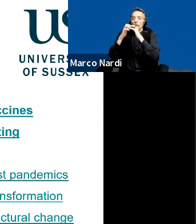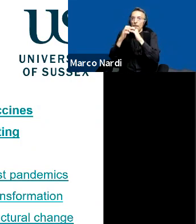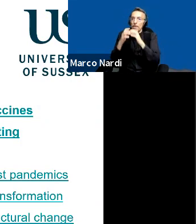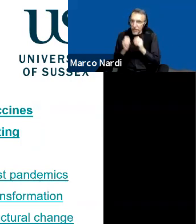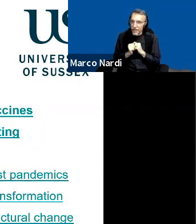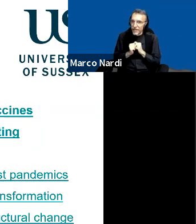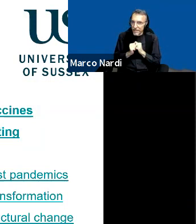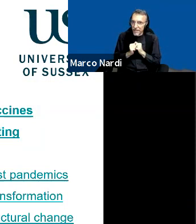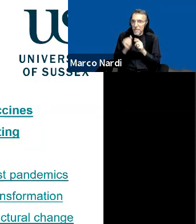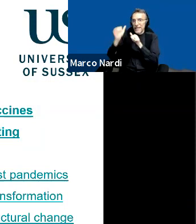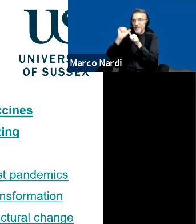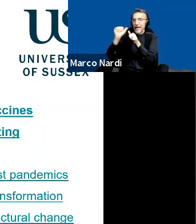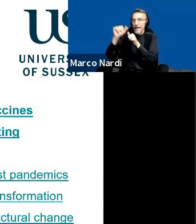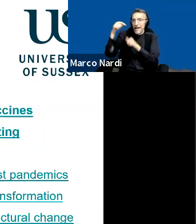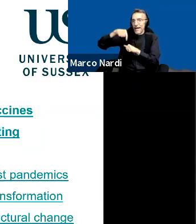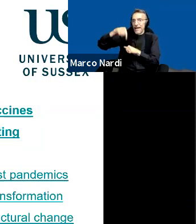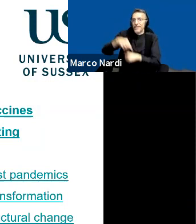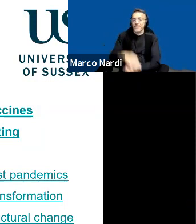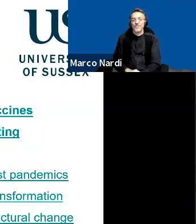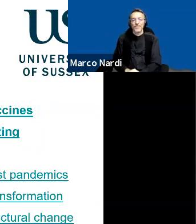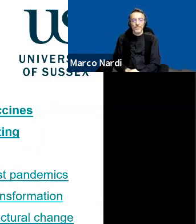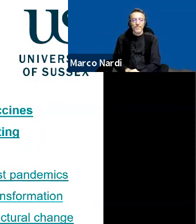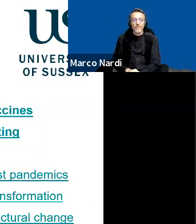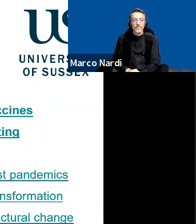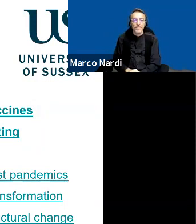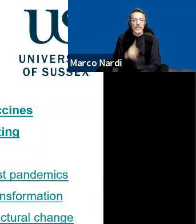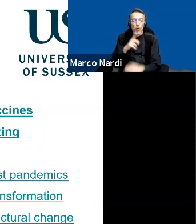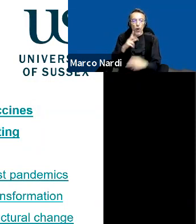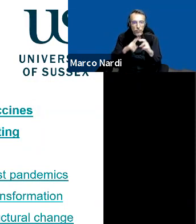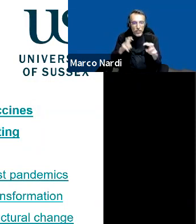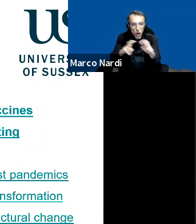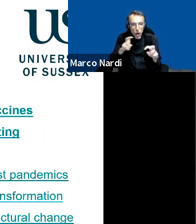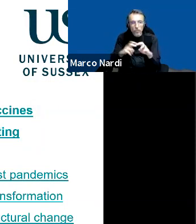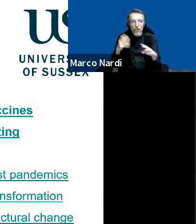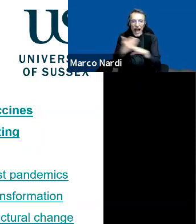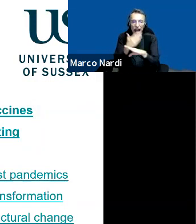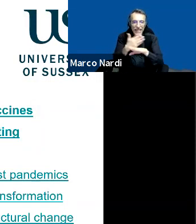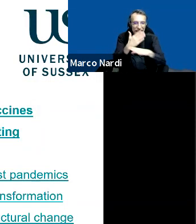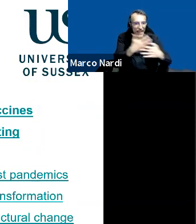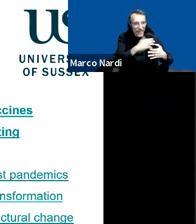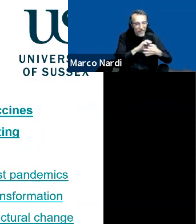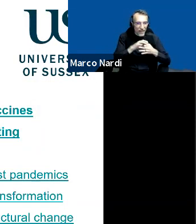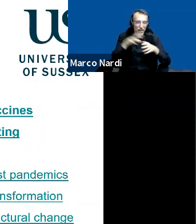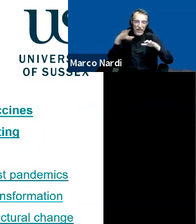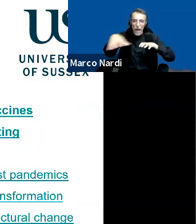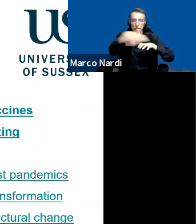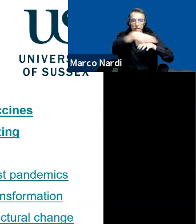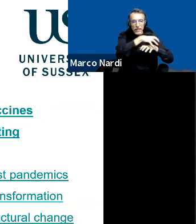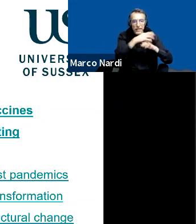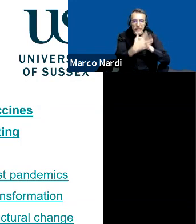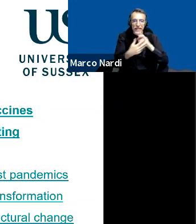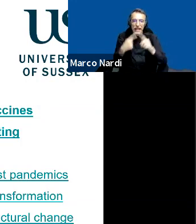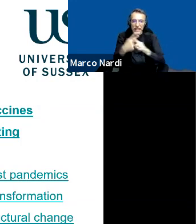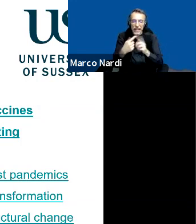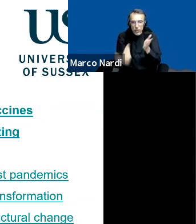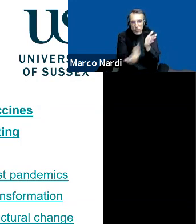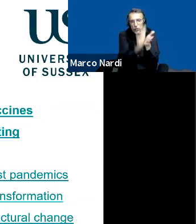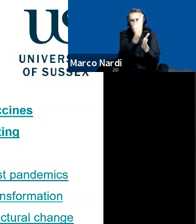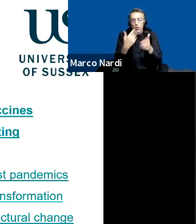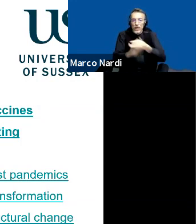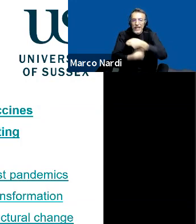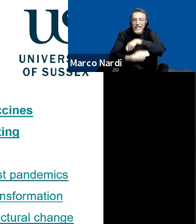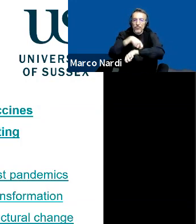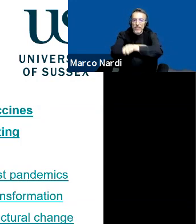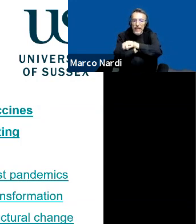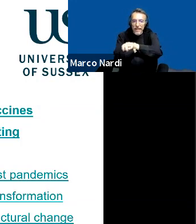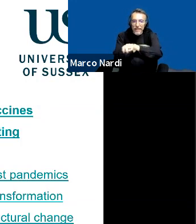is that SPRU researchers have been active with other colleagues across the campus of Sussex in pioneering an initiative